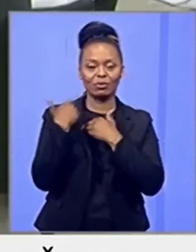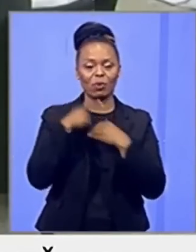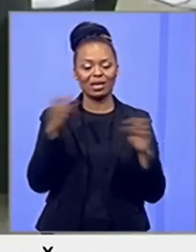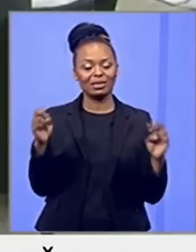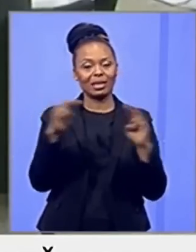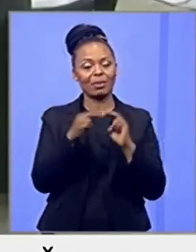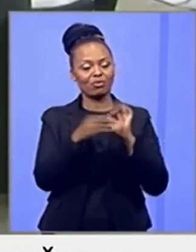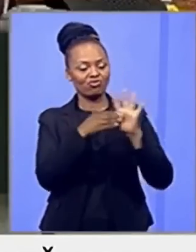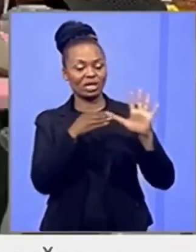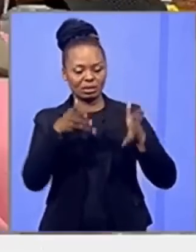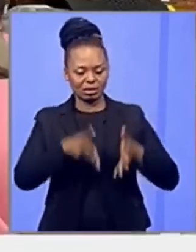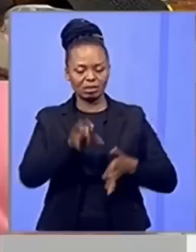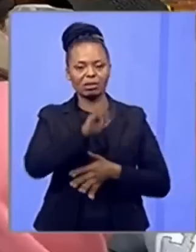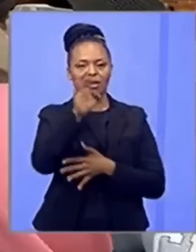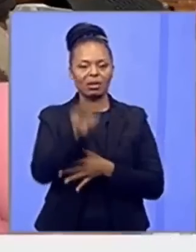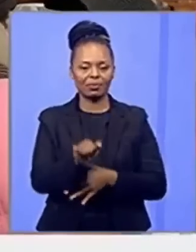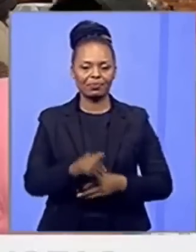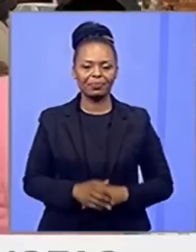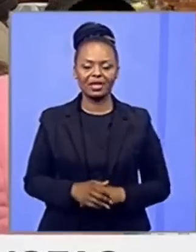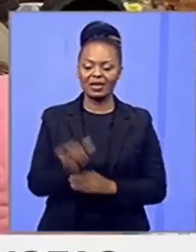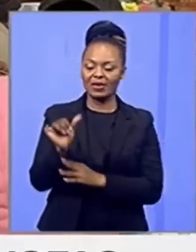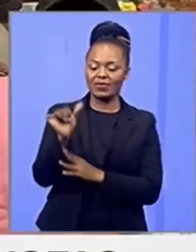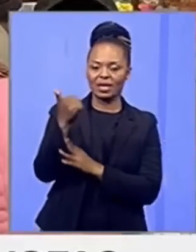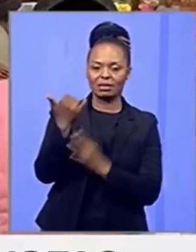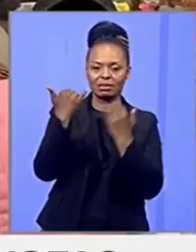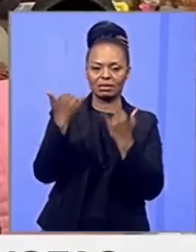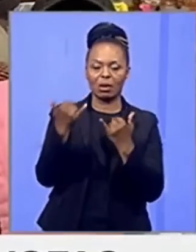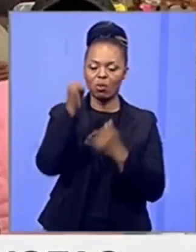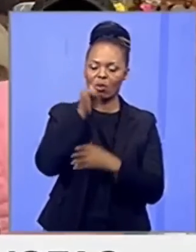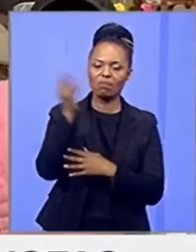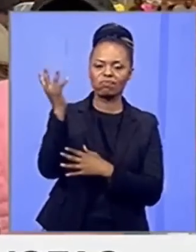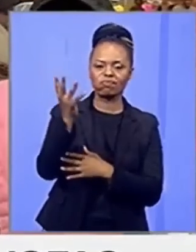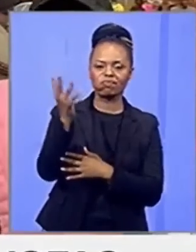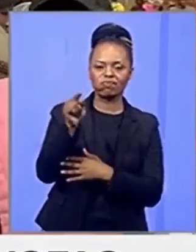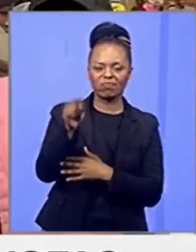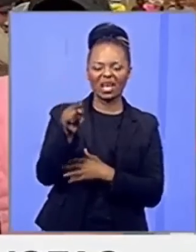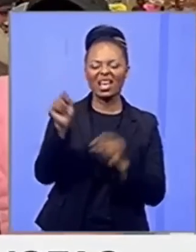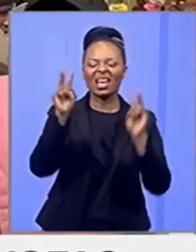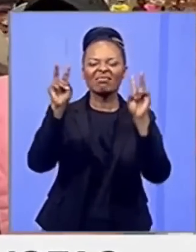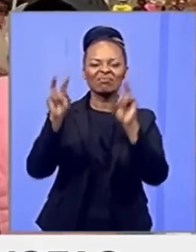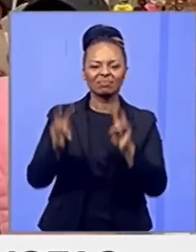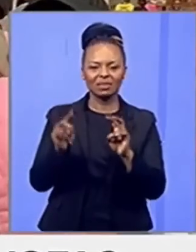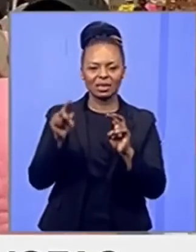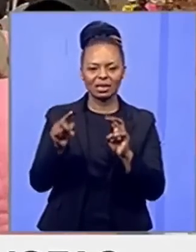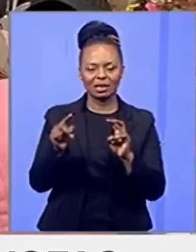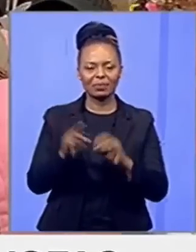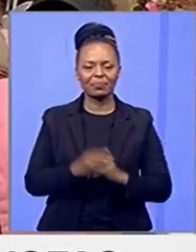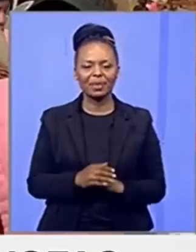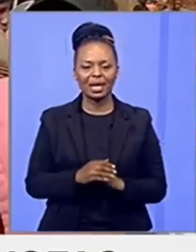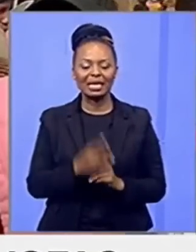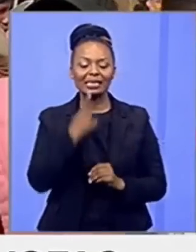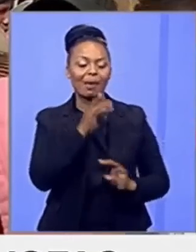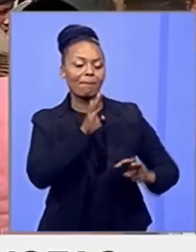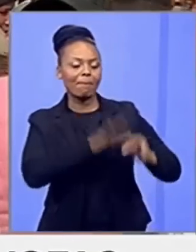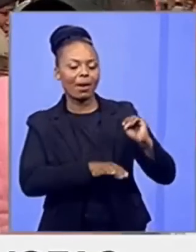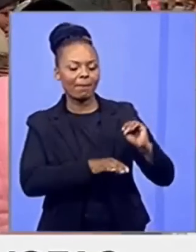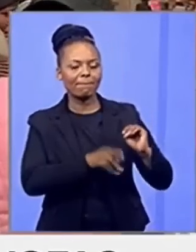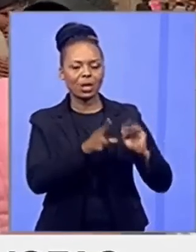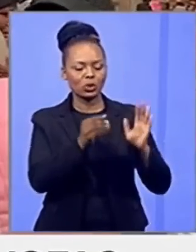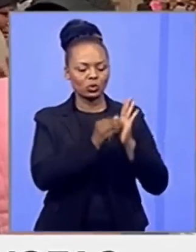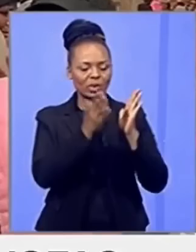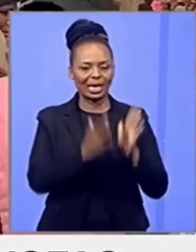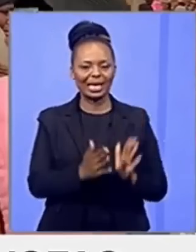Borwa. La mathomo eba presenta the charges to my student varile ito